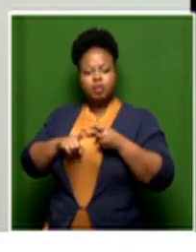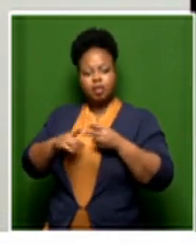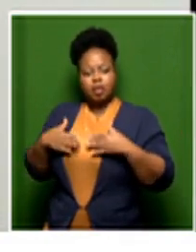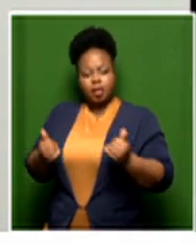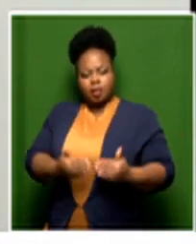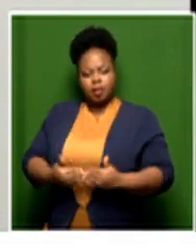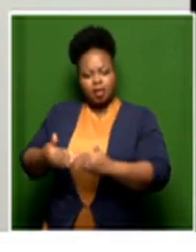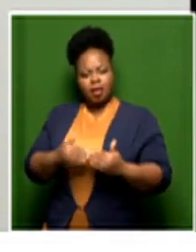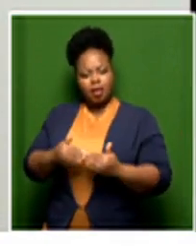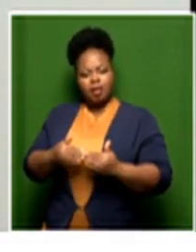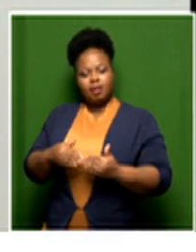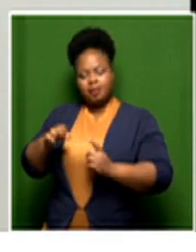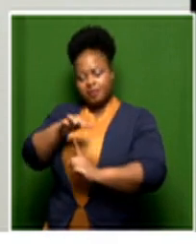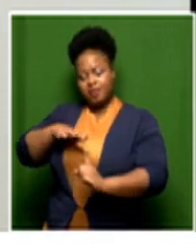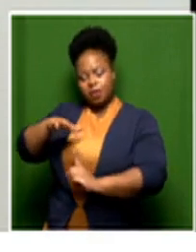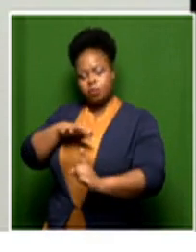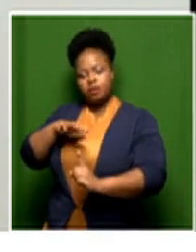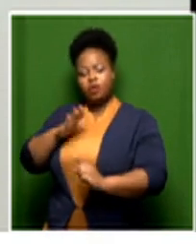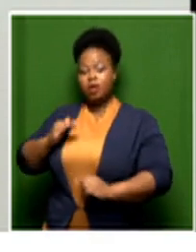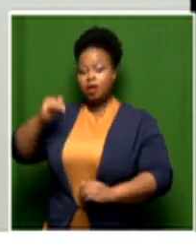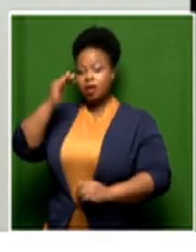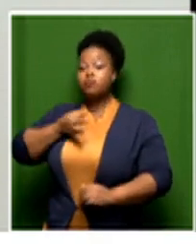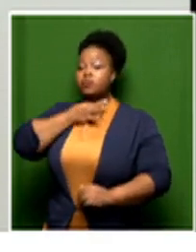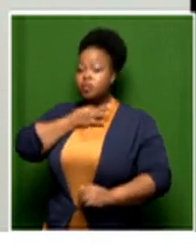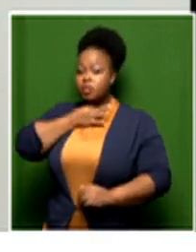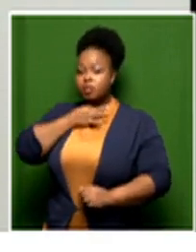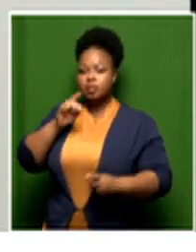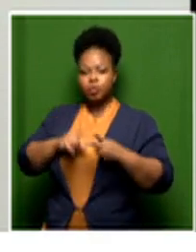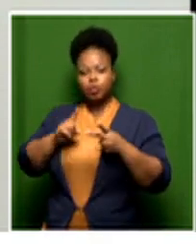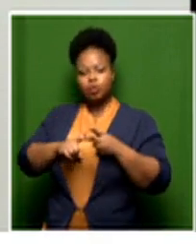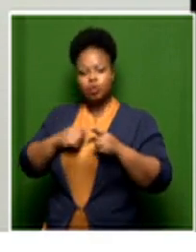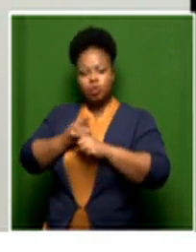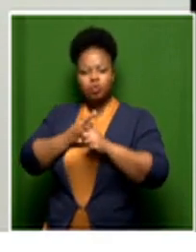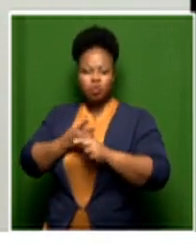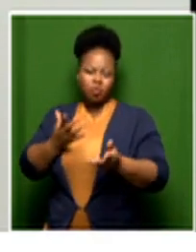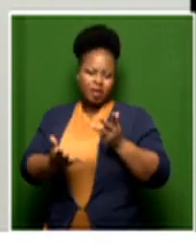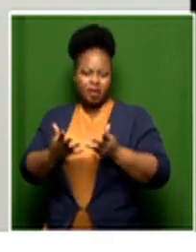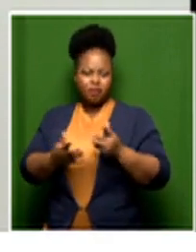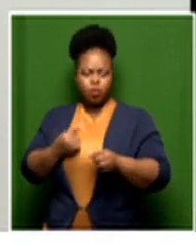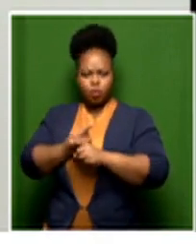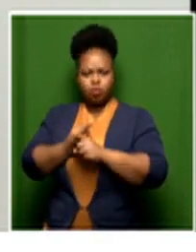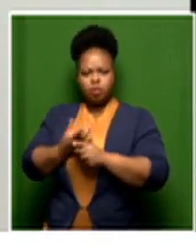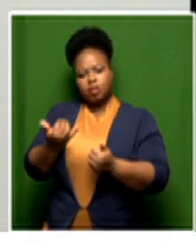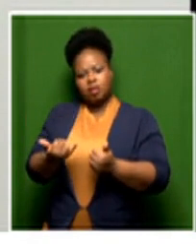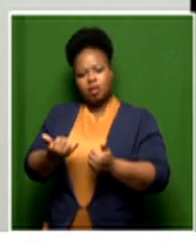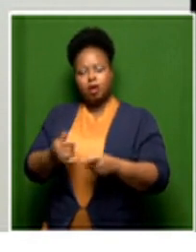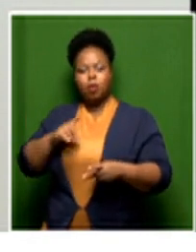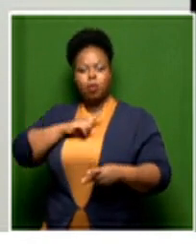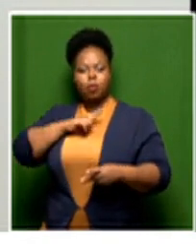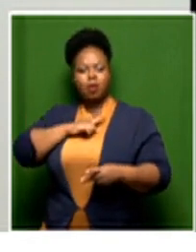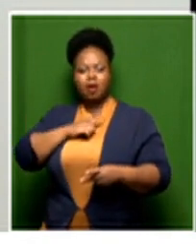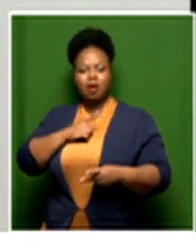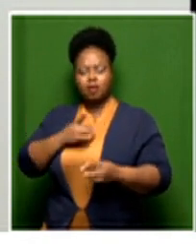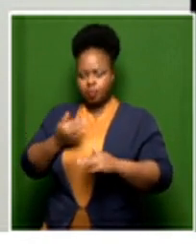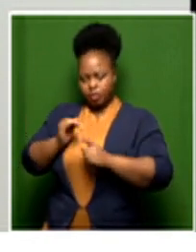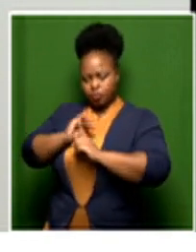healthcare environment or a high-risk setting. And also when one is making a medical claim or some sort of therapeutic claim that it